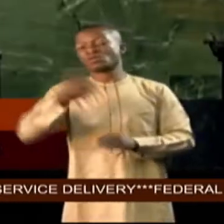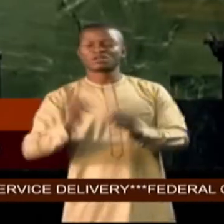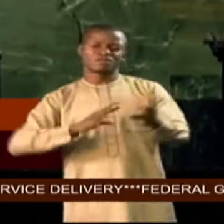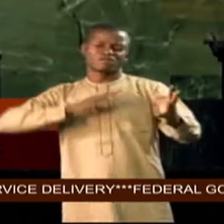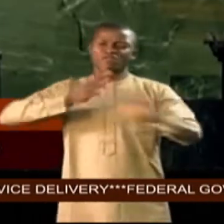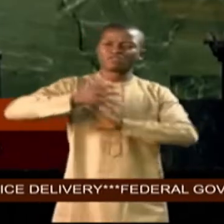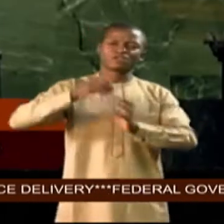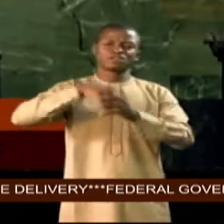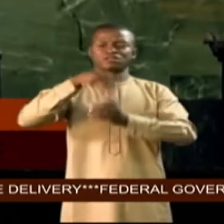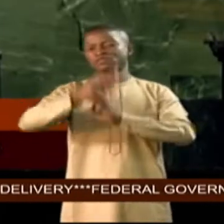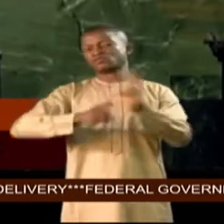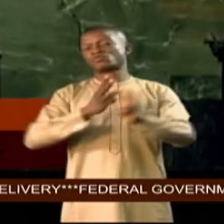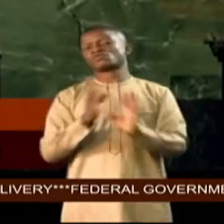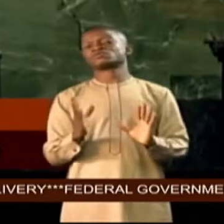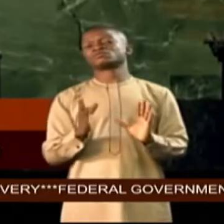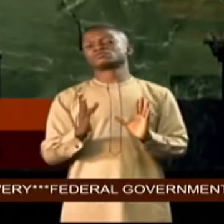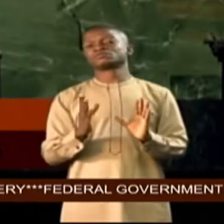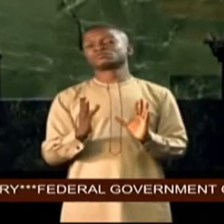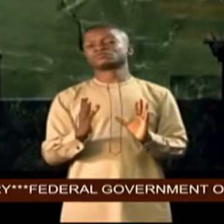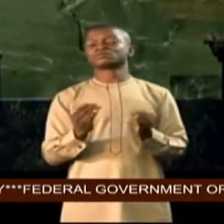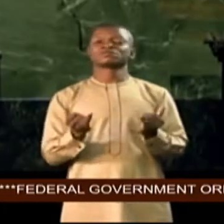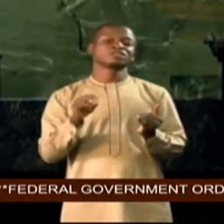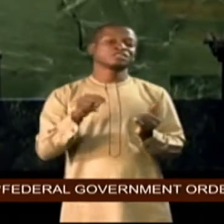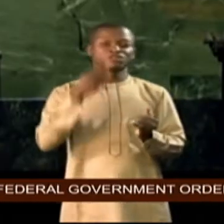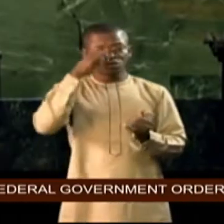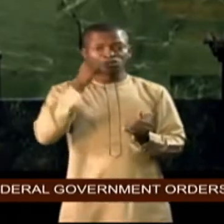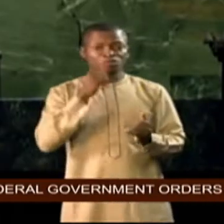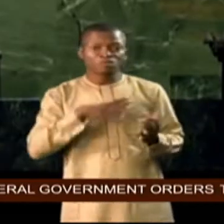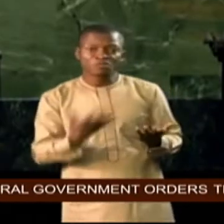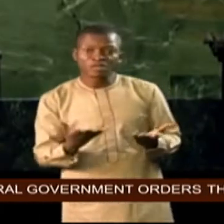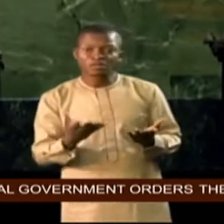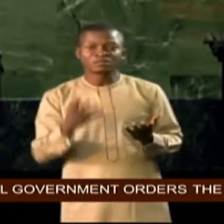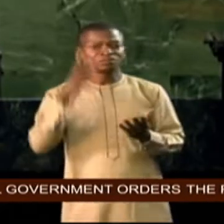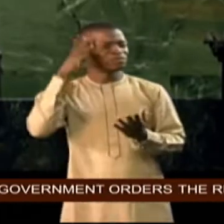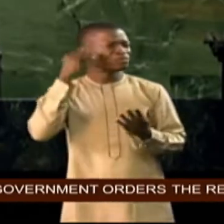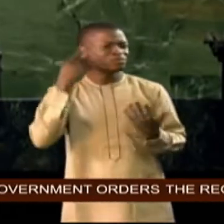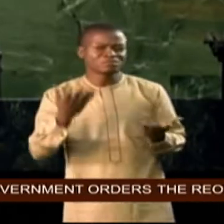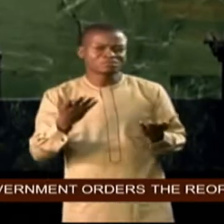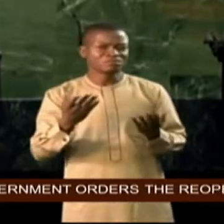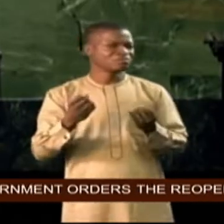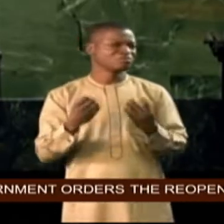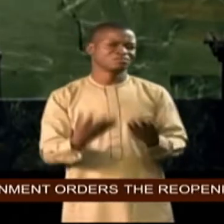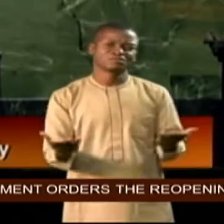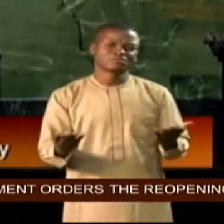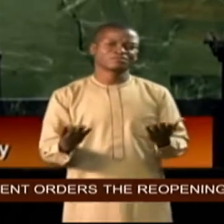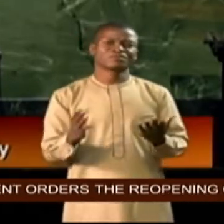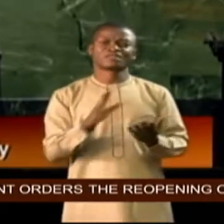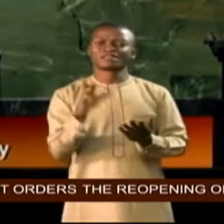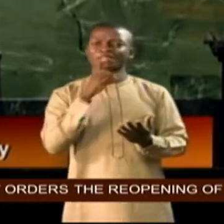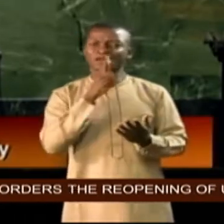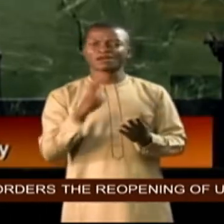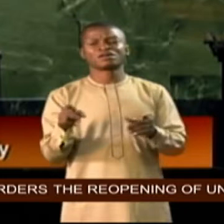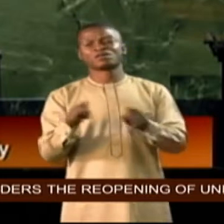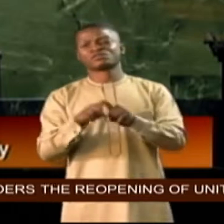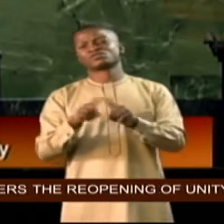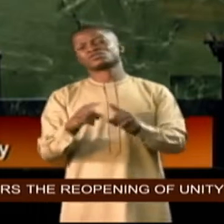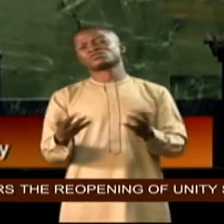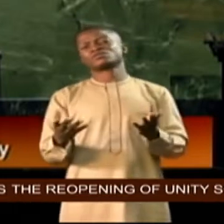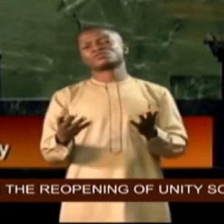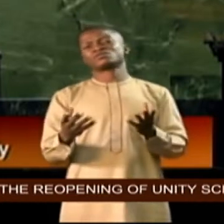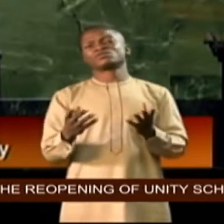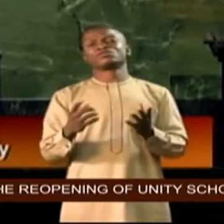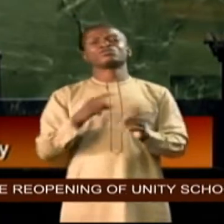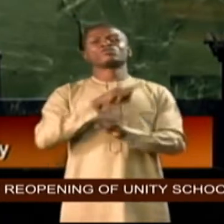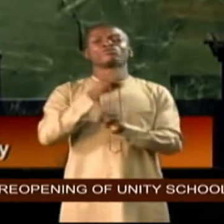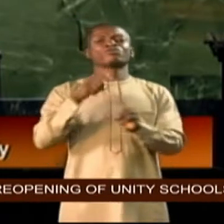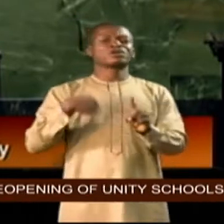the world. When the needs of women who have been forcibly displaced are addressed, we are all safer. When women